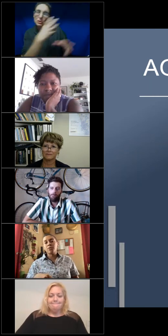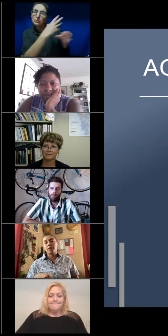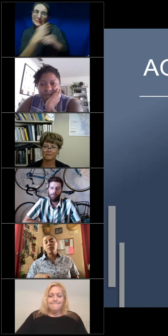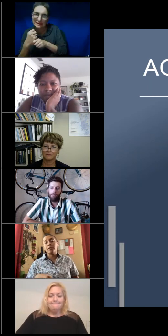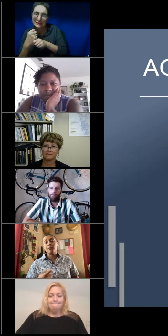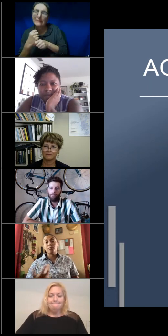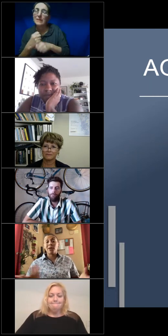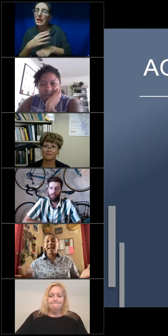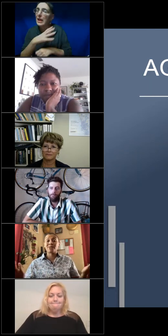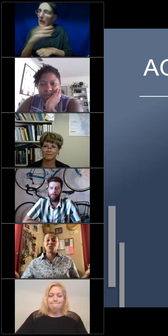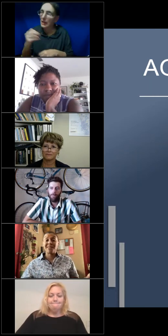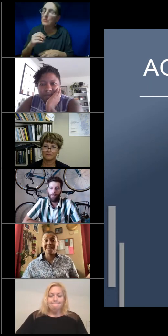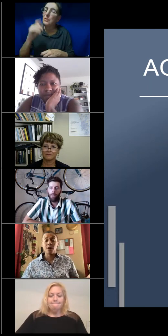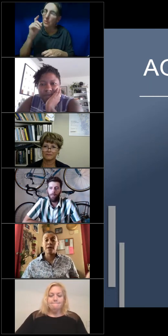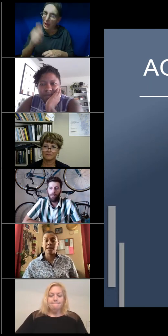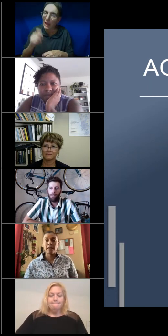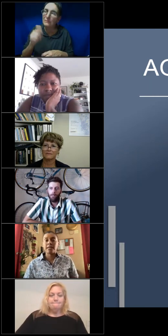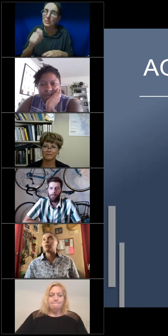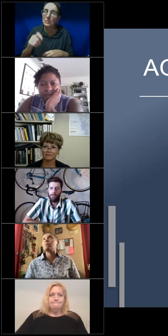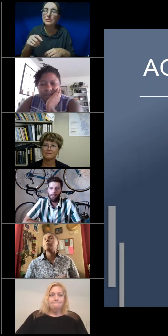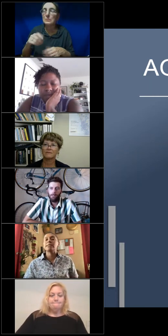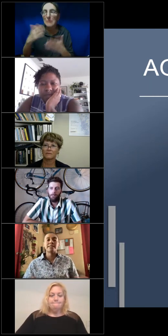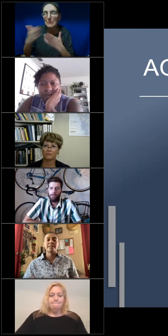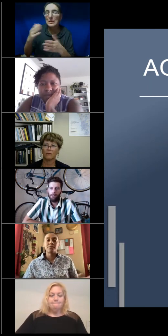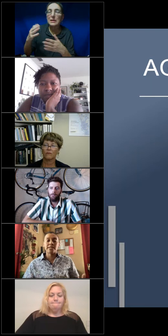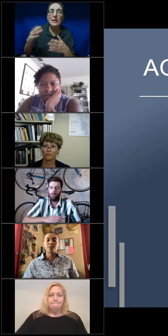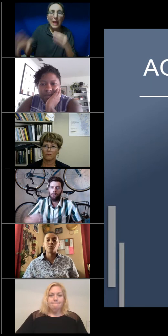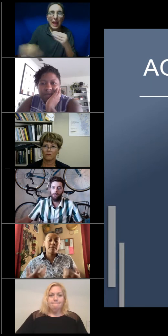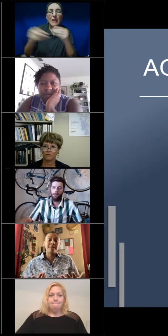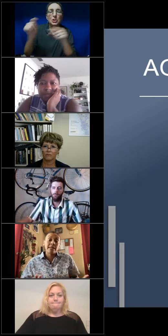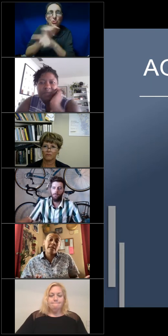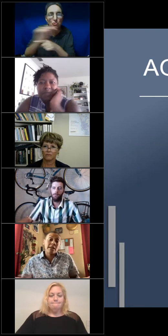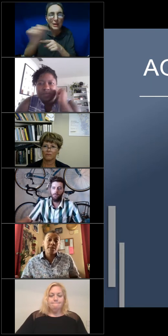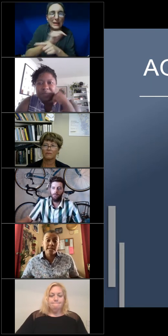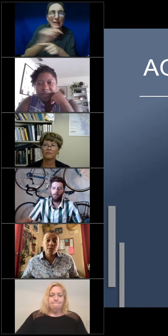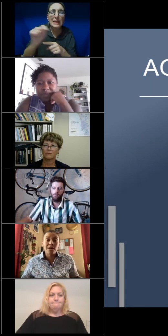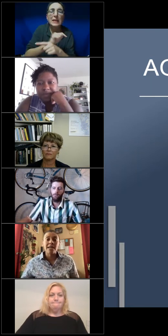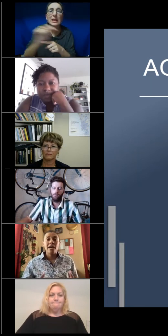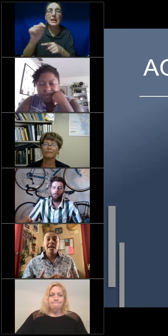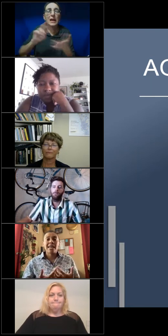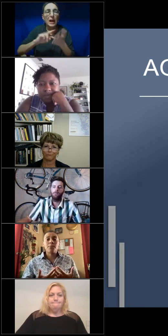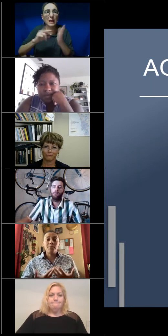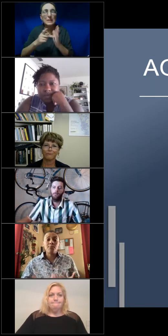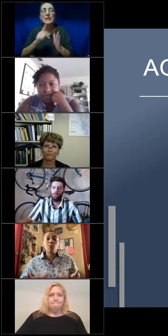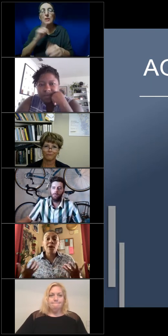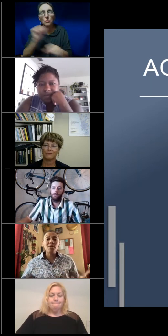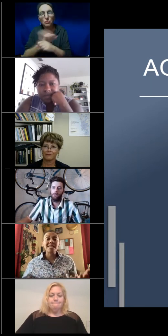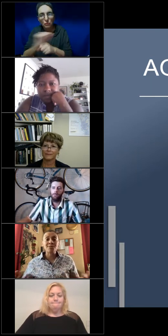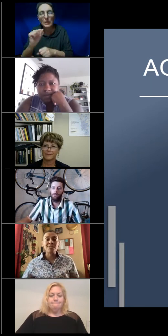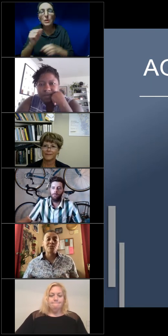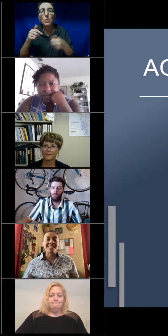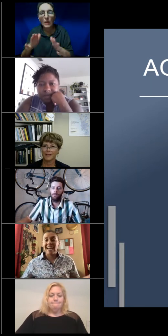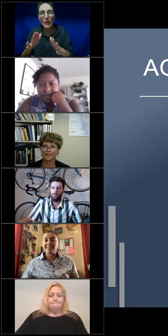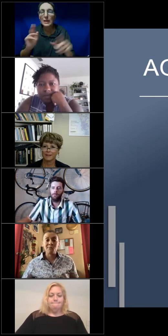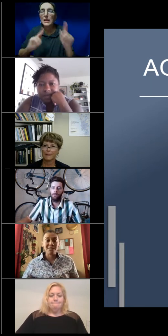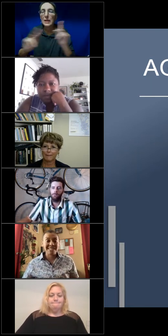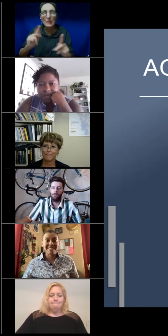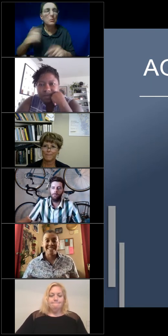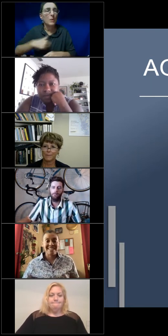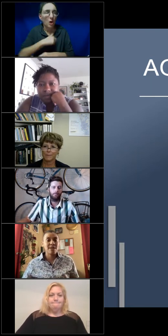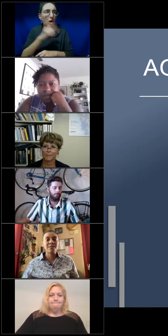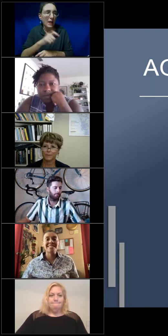to have to come with even perhaps training on, and I don't mean this in a facetious way, but I mean in an authentic way. Like people, we all need to be trained in